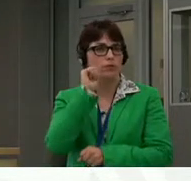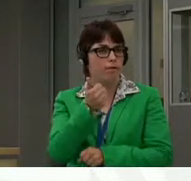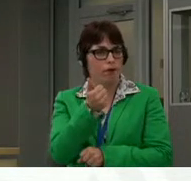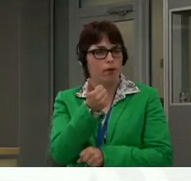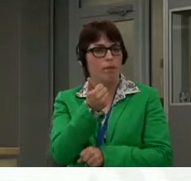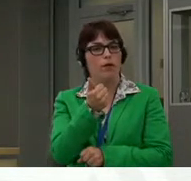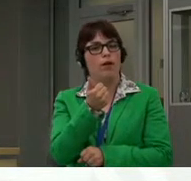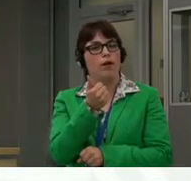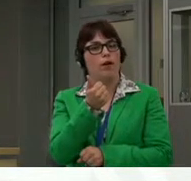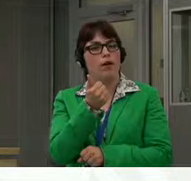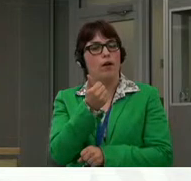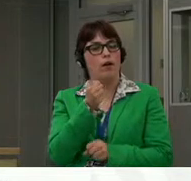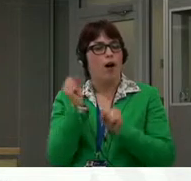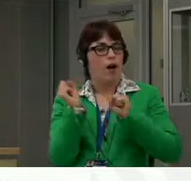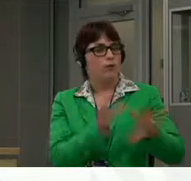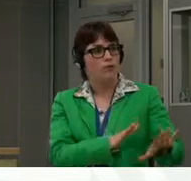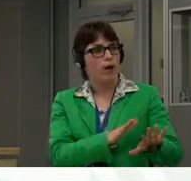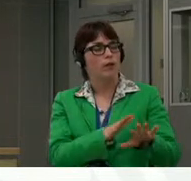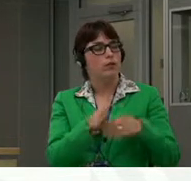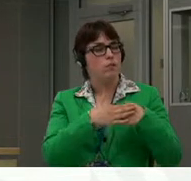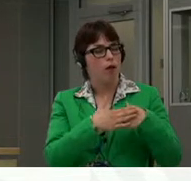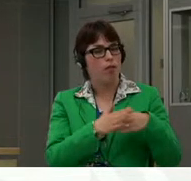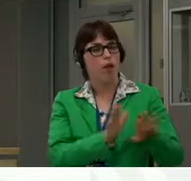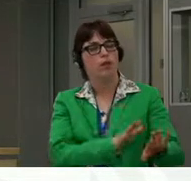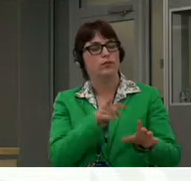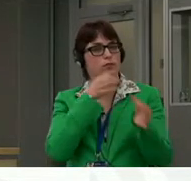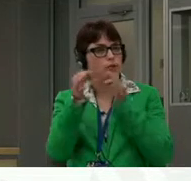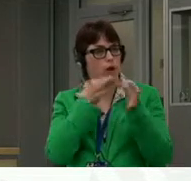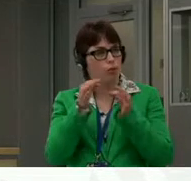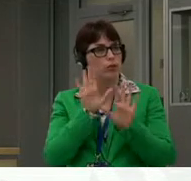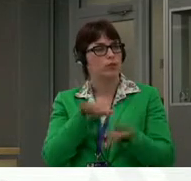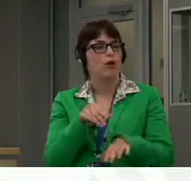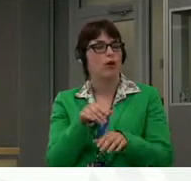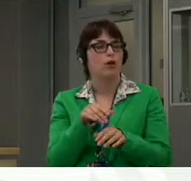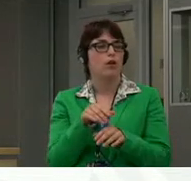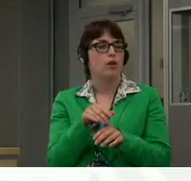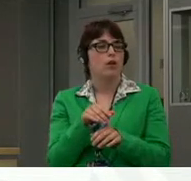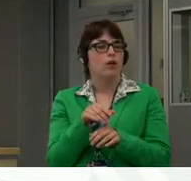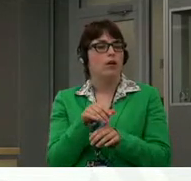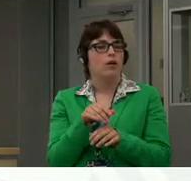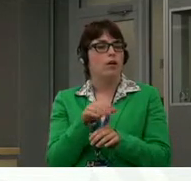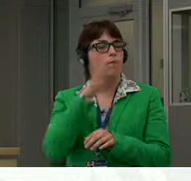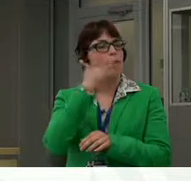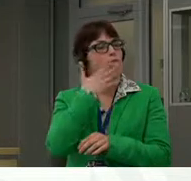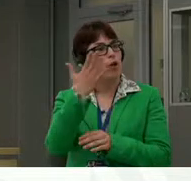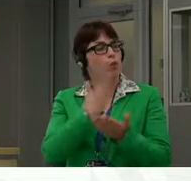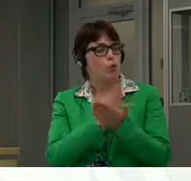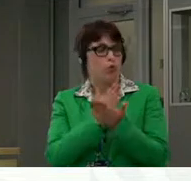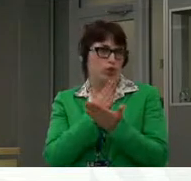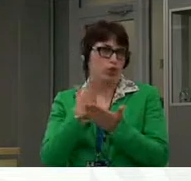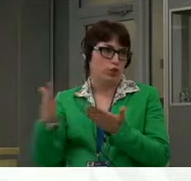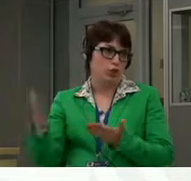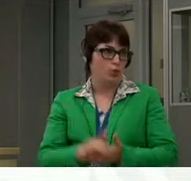a precedent for other future meetings that will have to be organized under a proper language regime. Thank you very much.